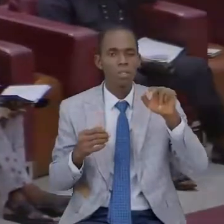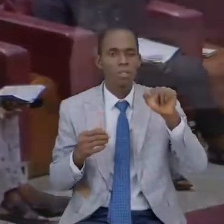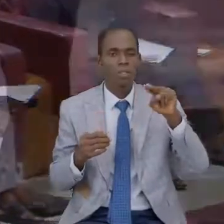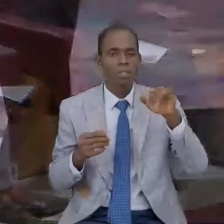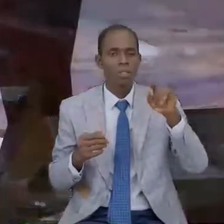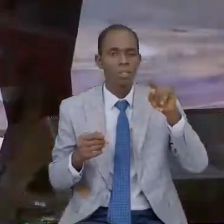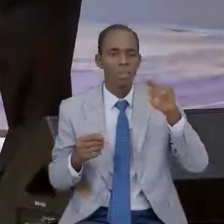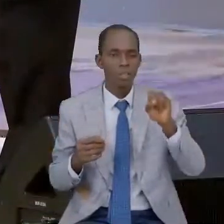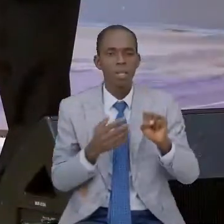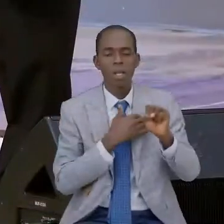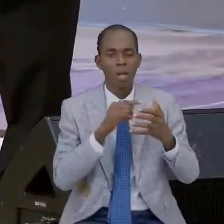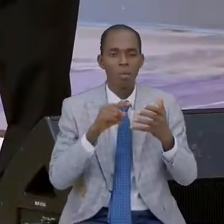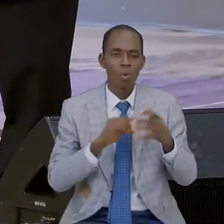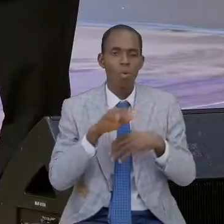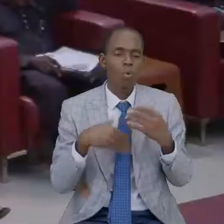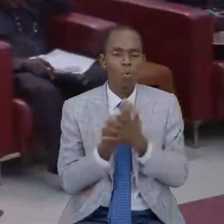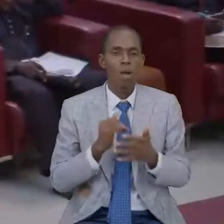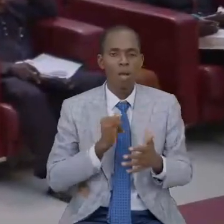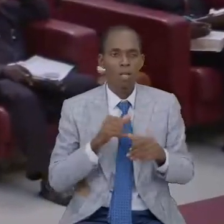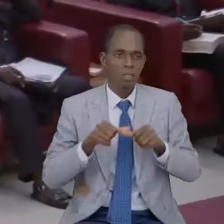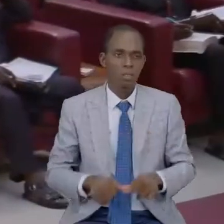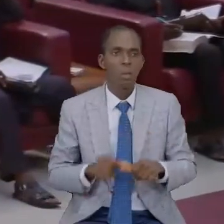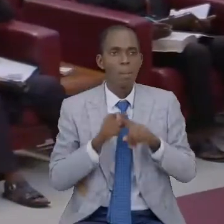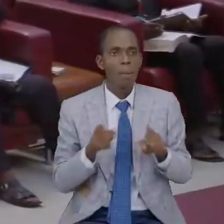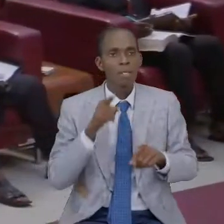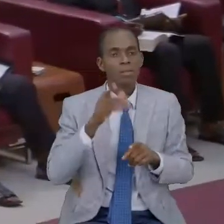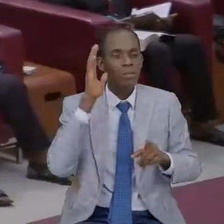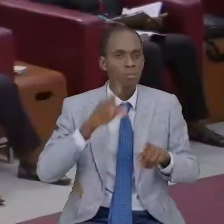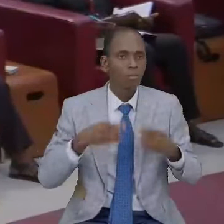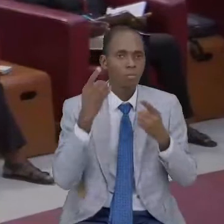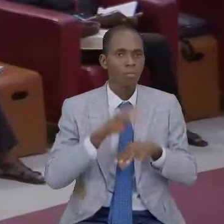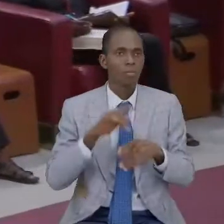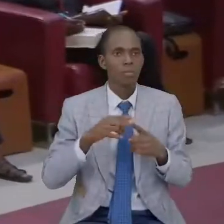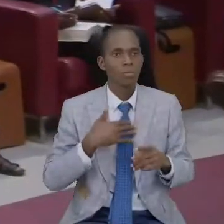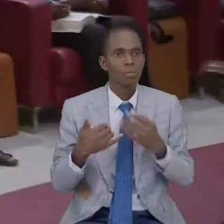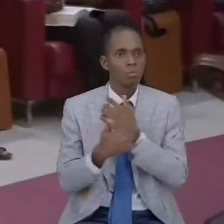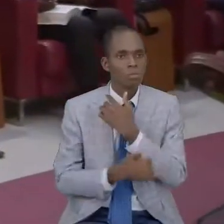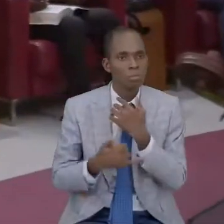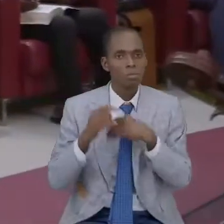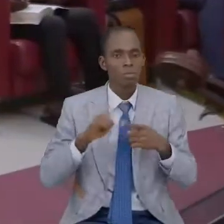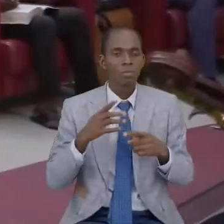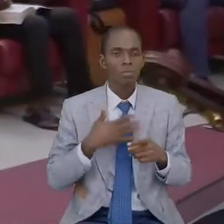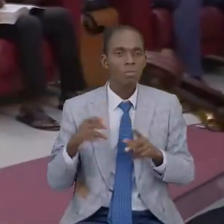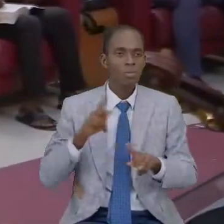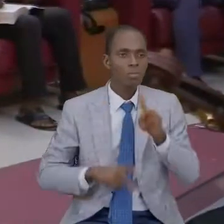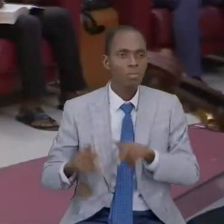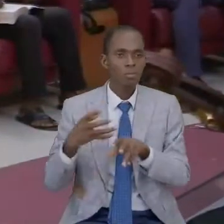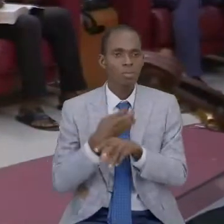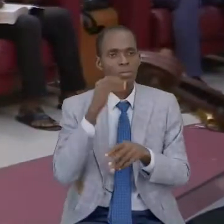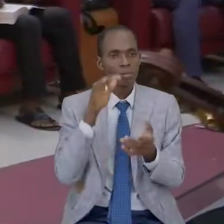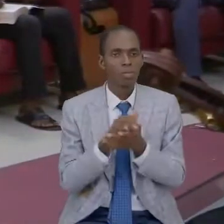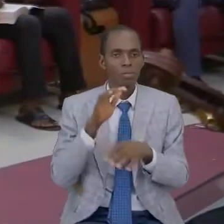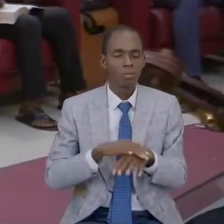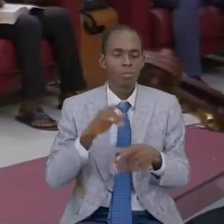I dwell. Look at verse 4. In verse 4, but thou shalt go unto my country and to my kindred and take a